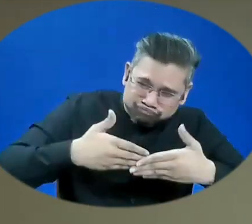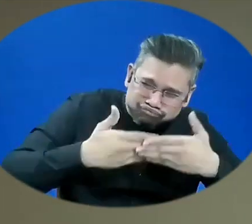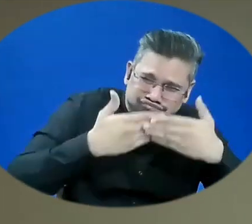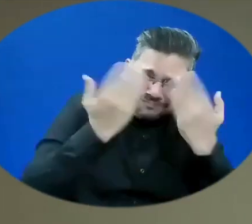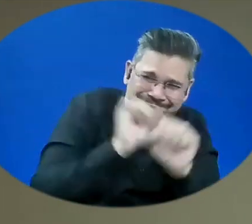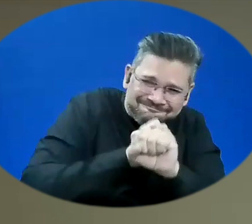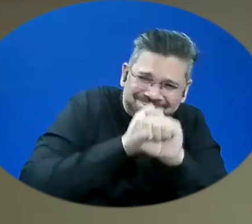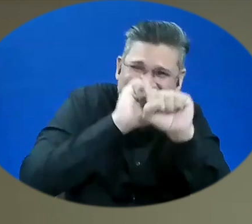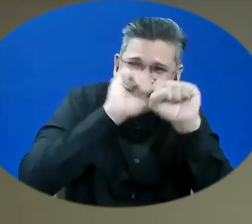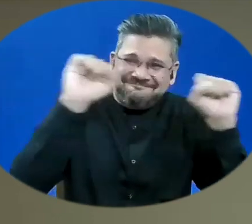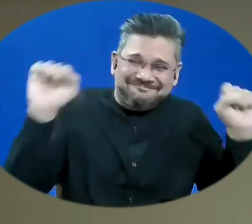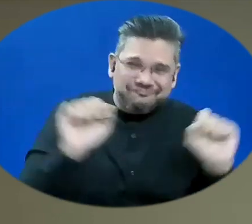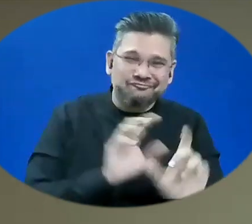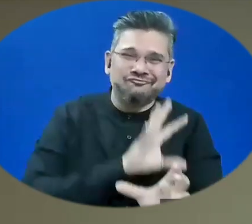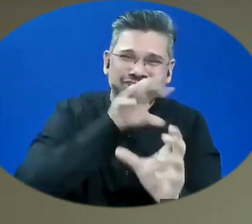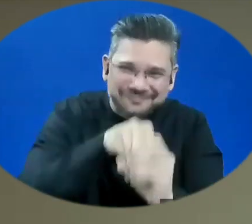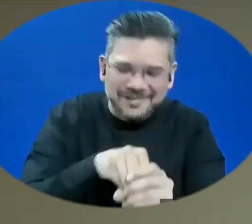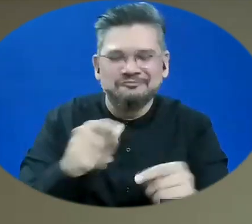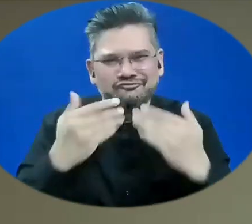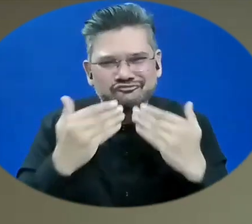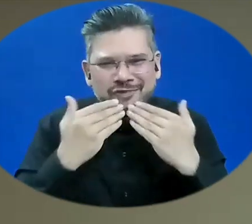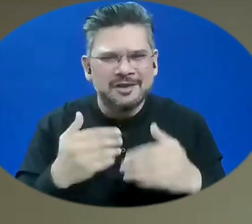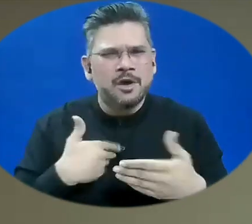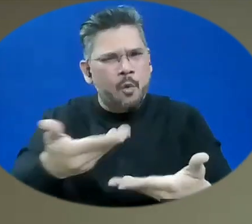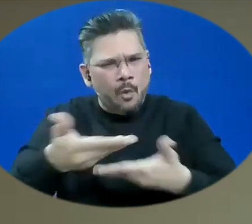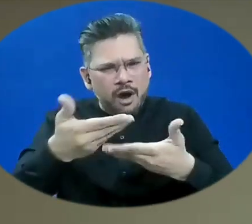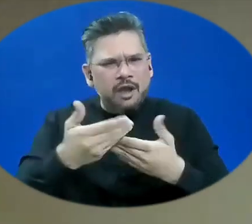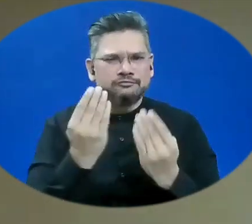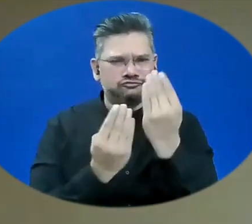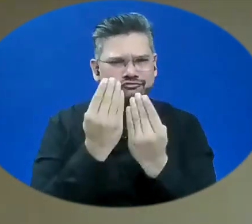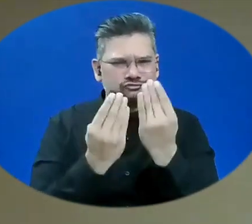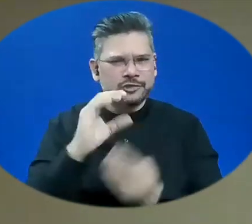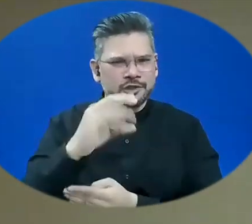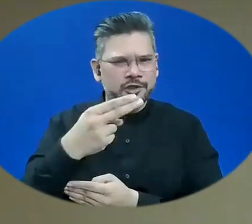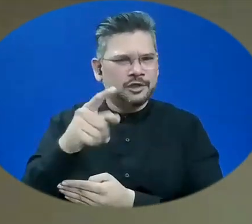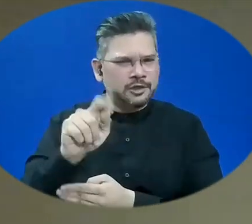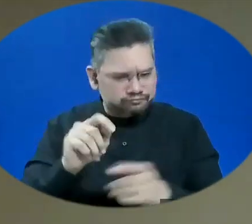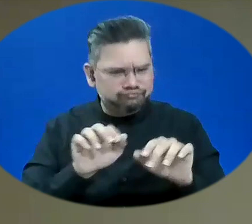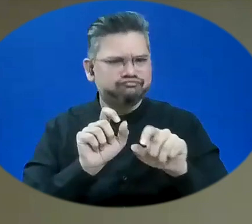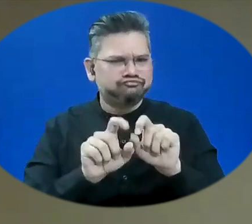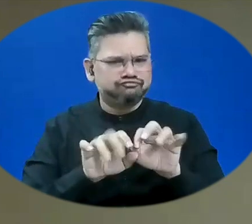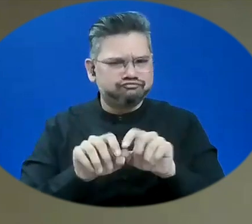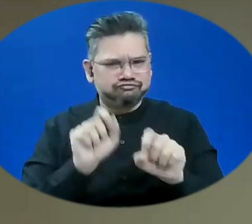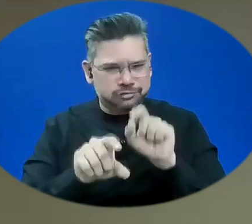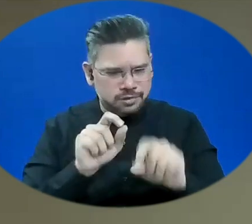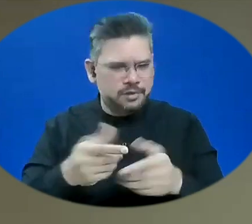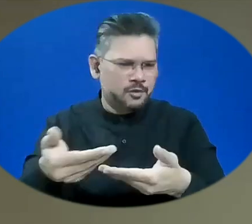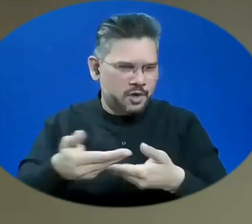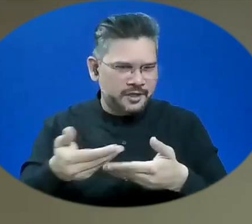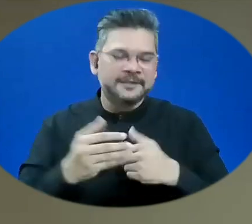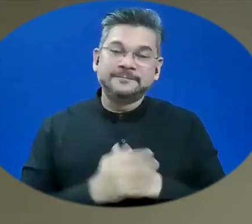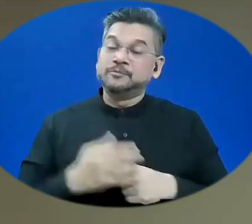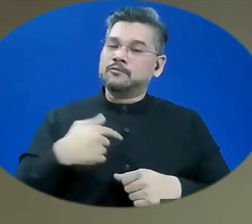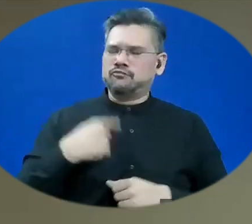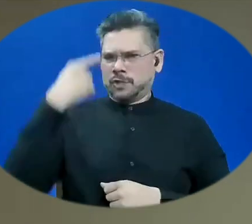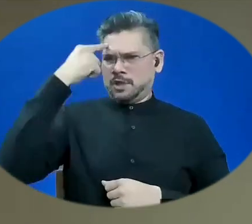welcome. We hope that you will engage in the chat. And I thought maybe today, or the group actually thought that we would start off the tone today with